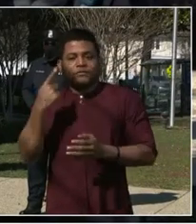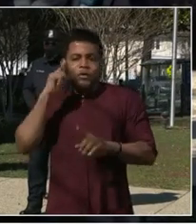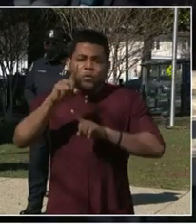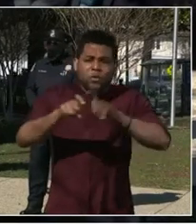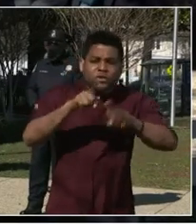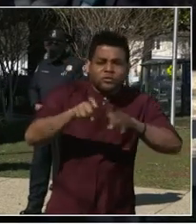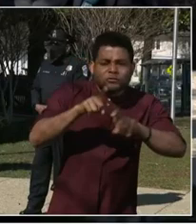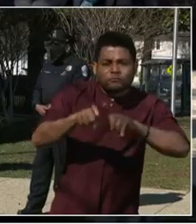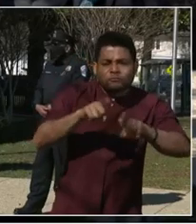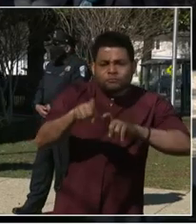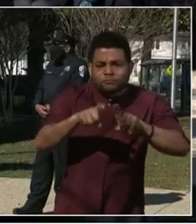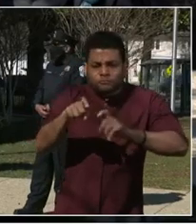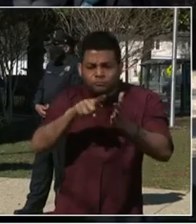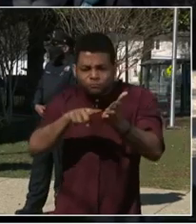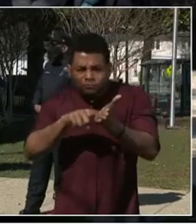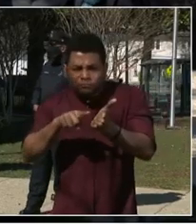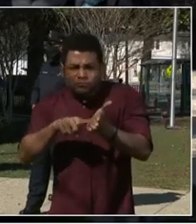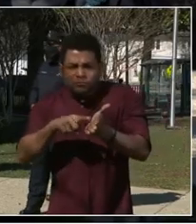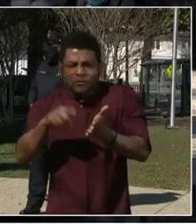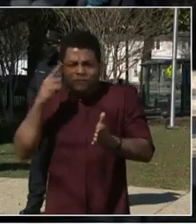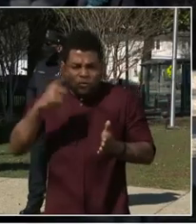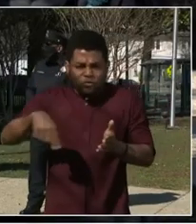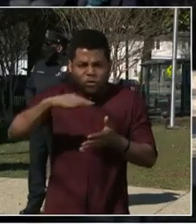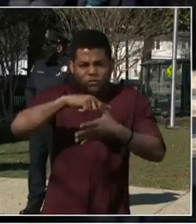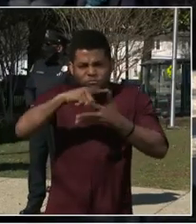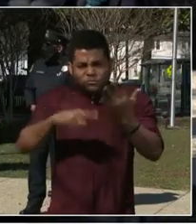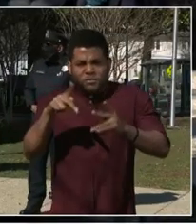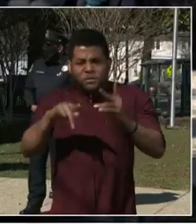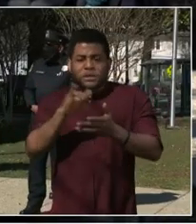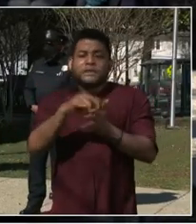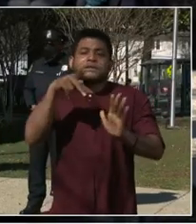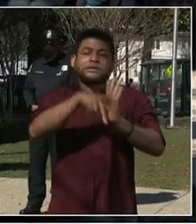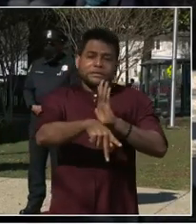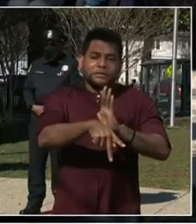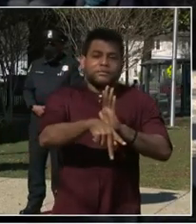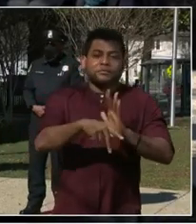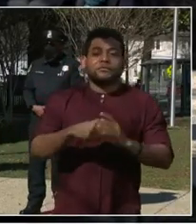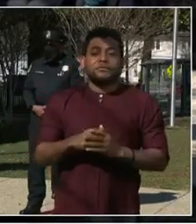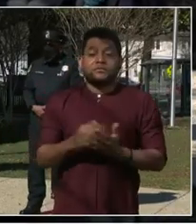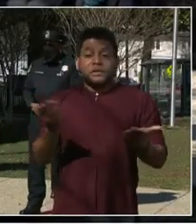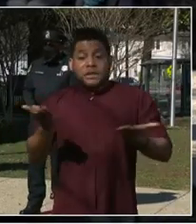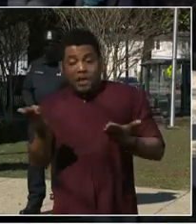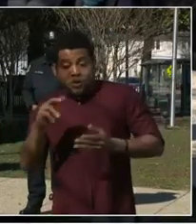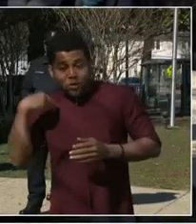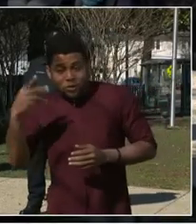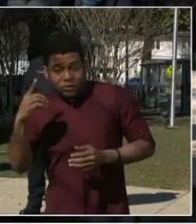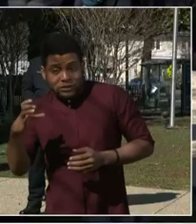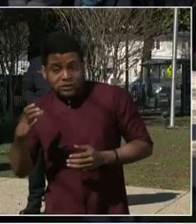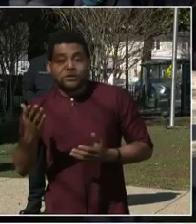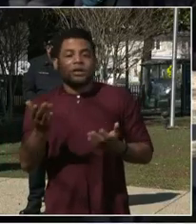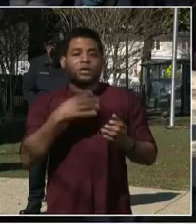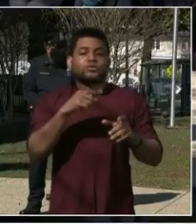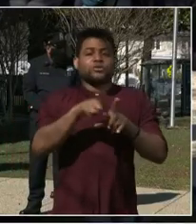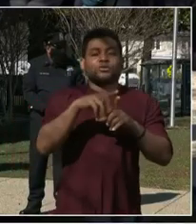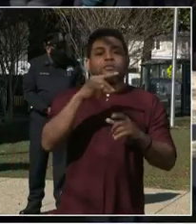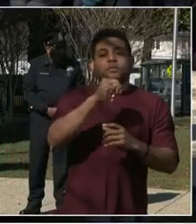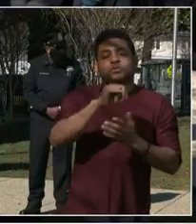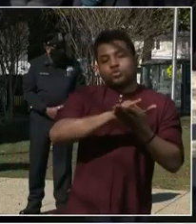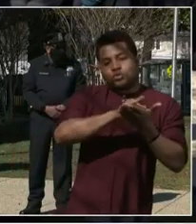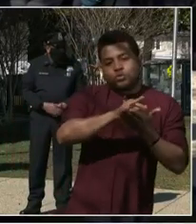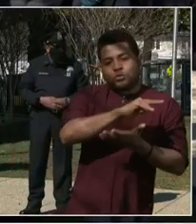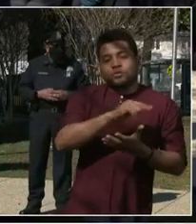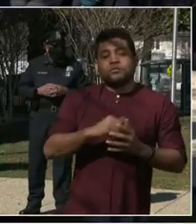targeting homeless men in D.C. and New York City over the past 2 weeks. ATF spared no resource in